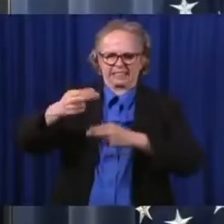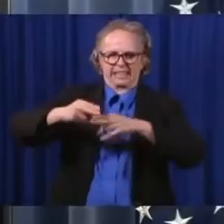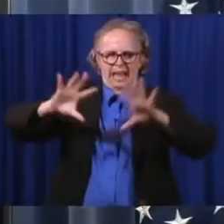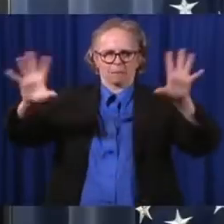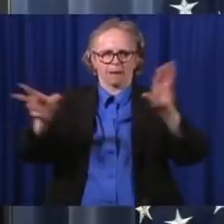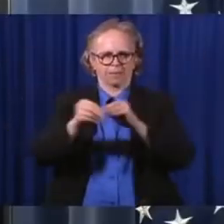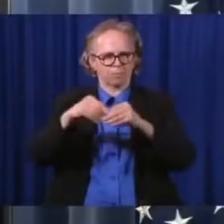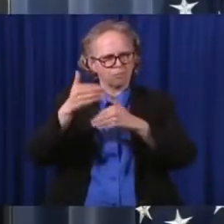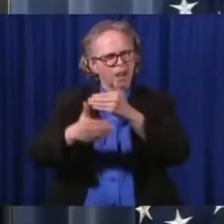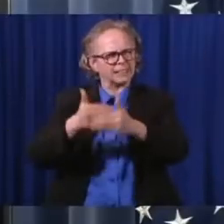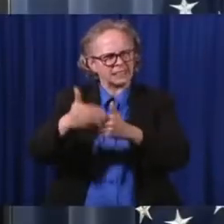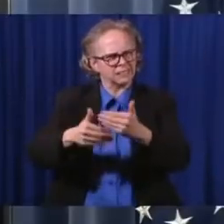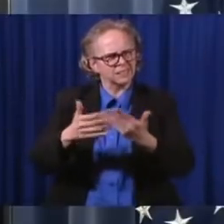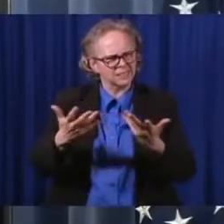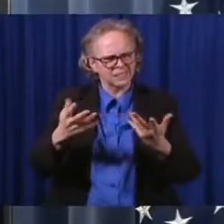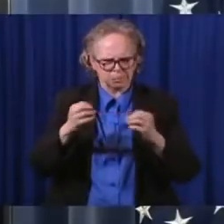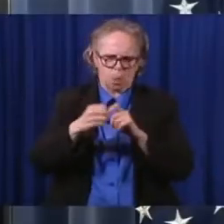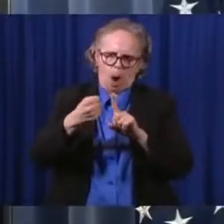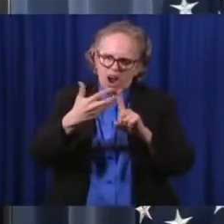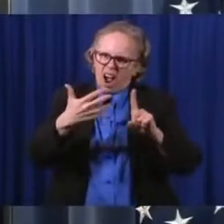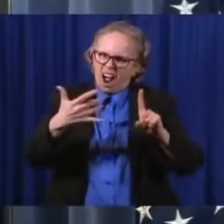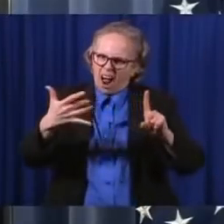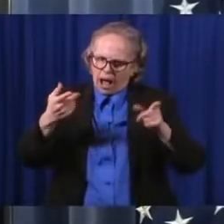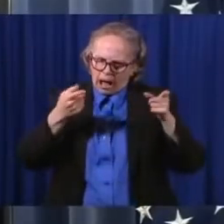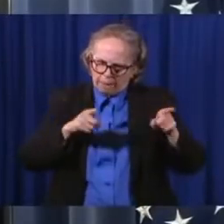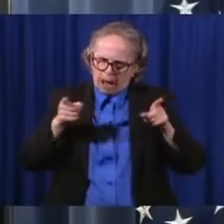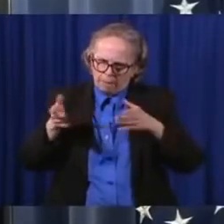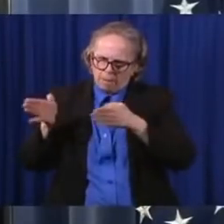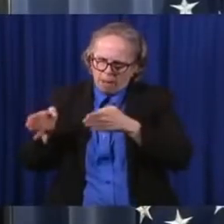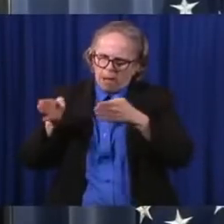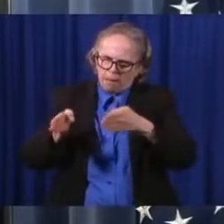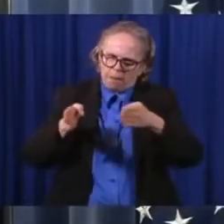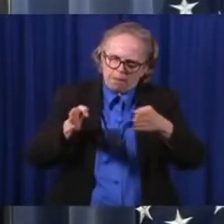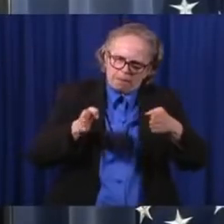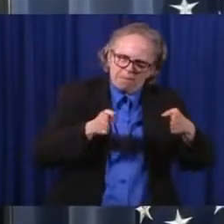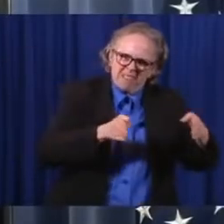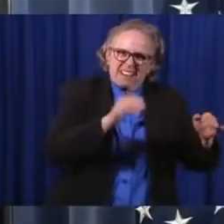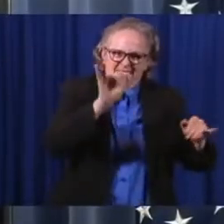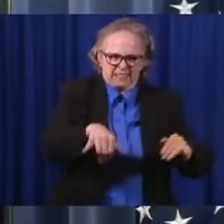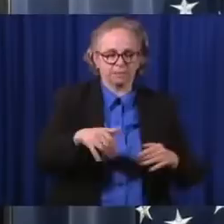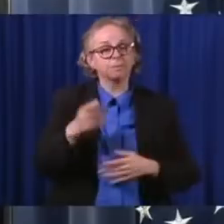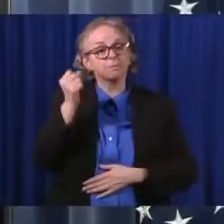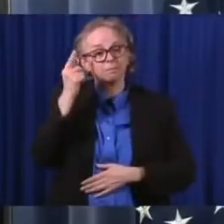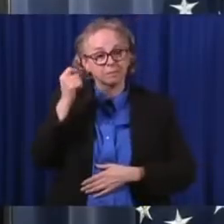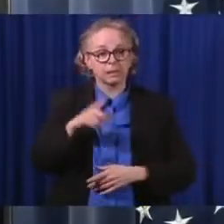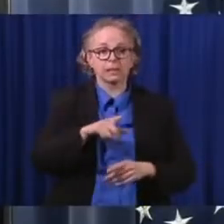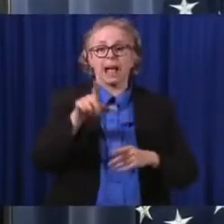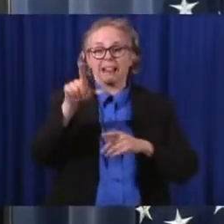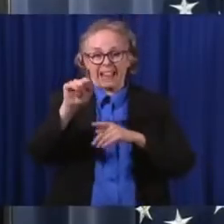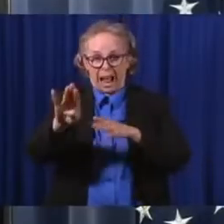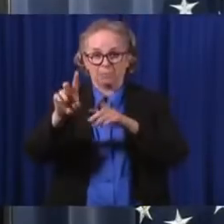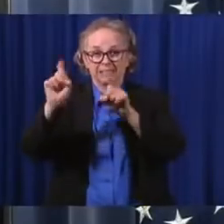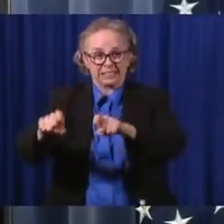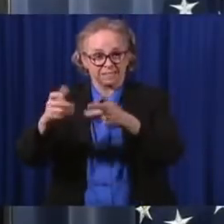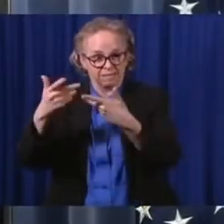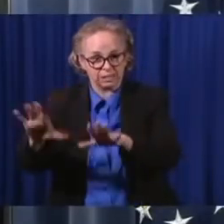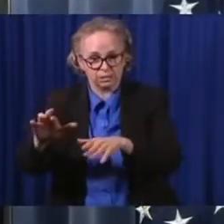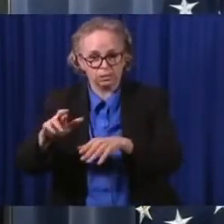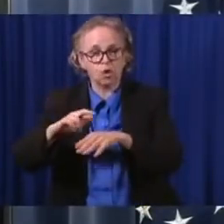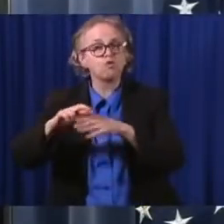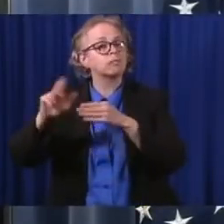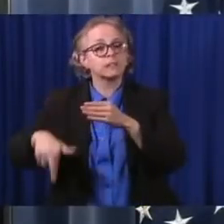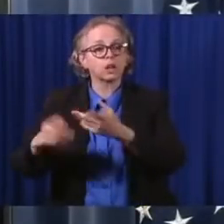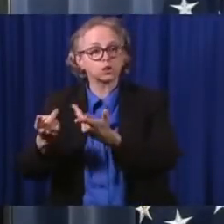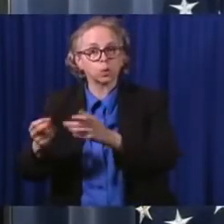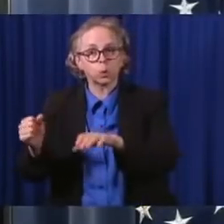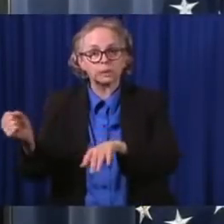other part of the process, because once that facility receives the results, if we don't have an aftercare team that